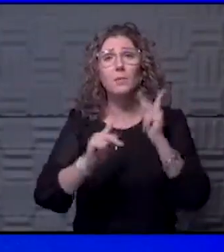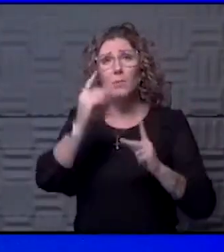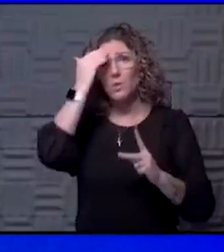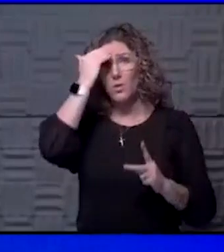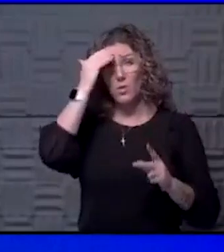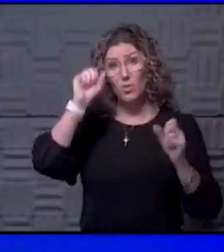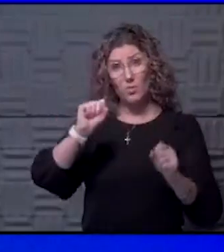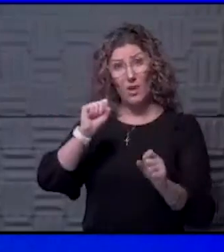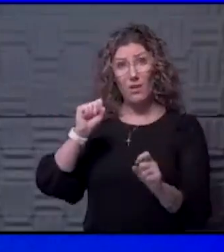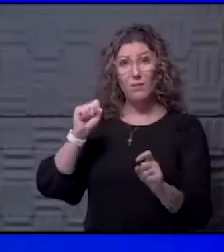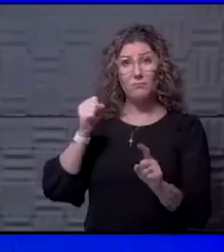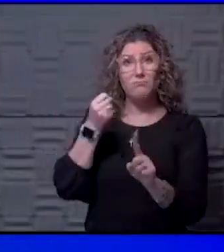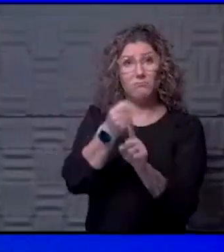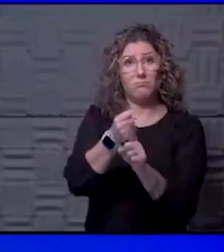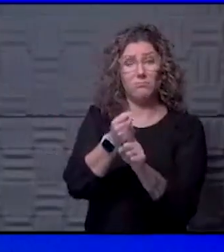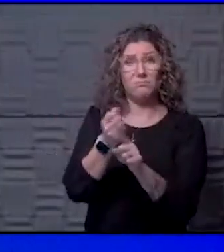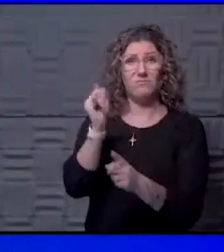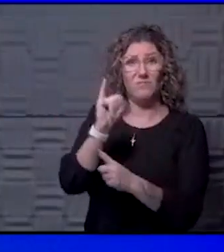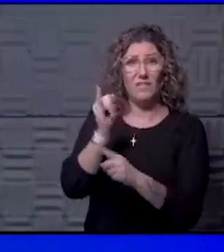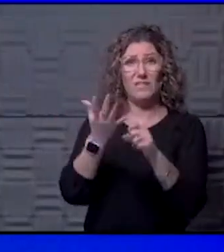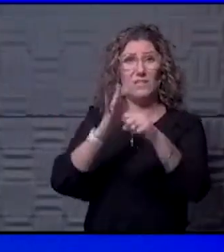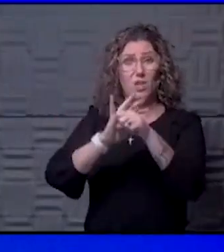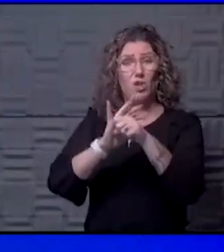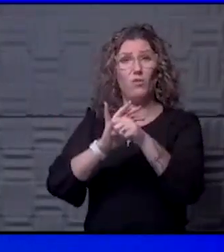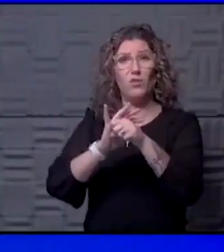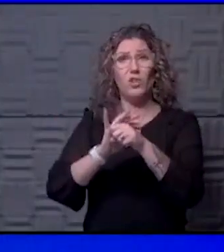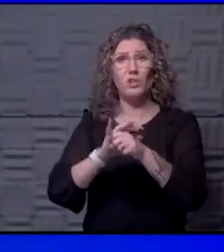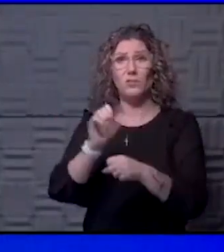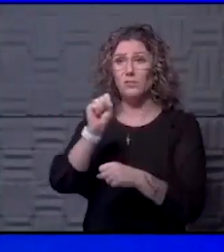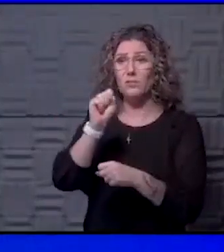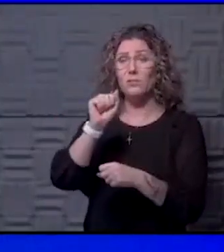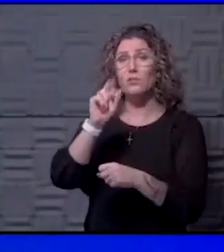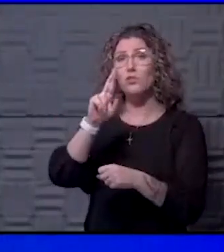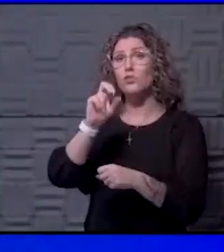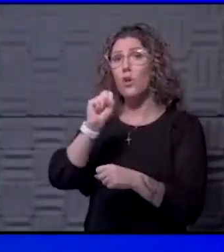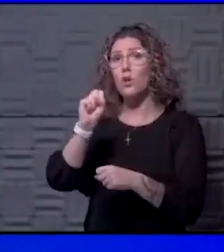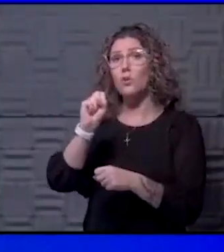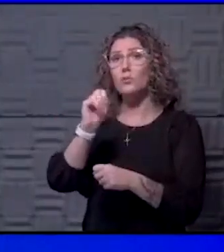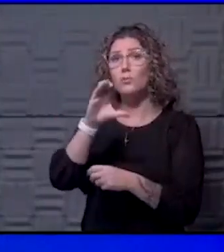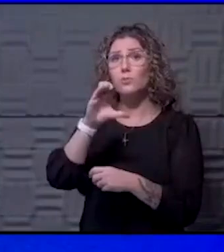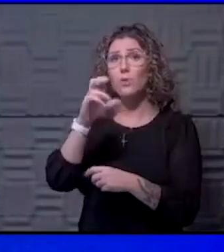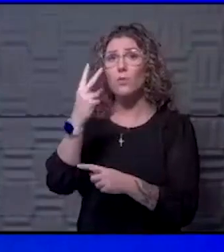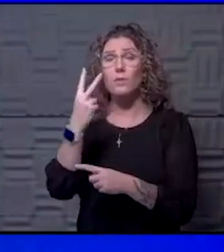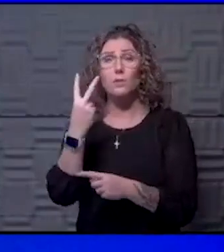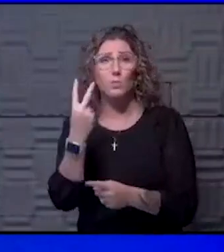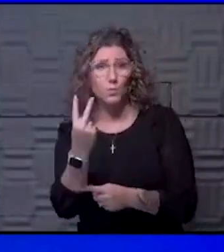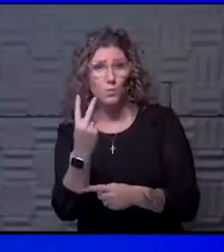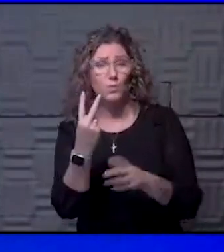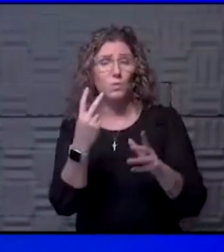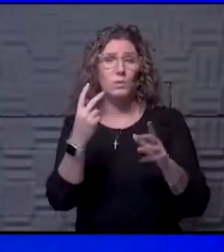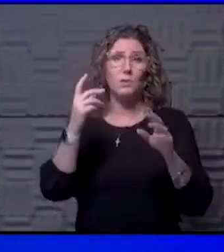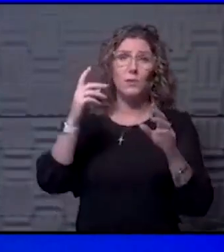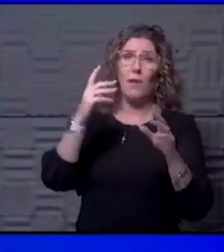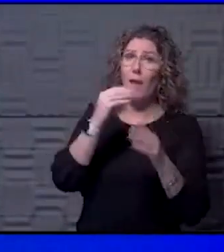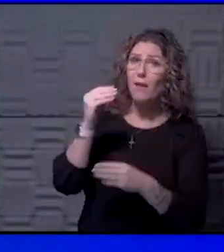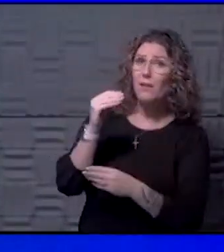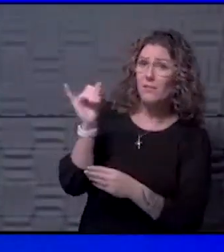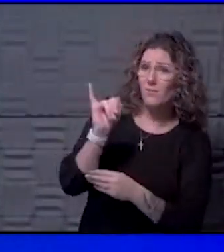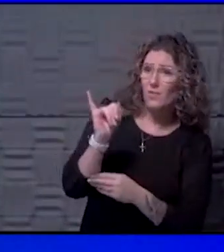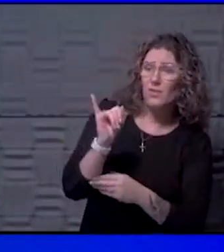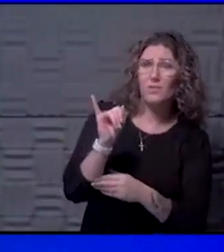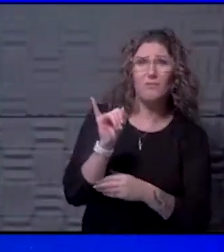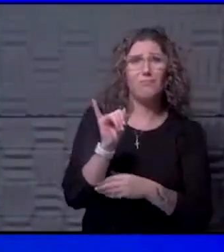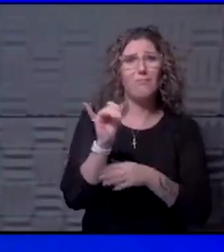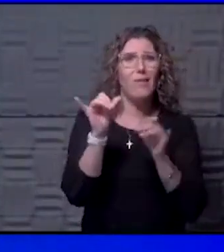be reinfected with coronavirus, with SARS-CoV-2. So we know that they can also be reinfected with the